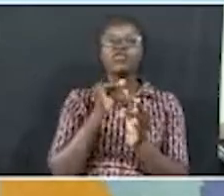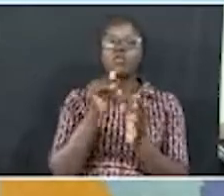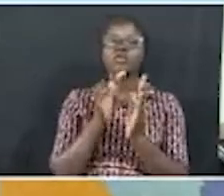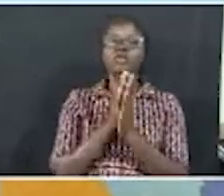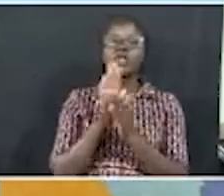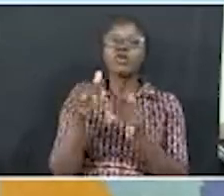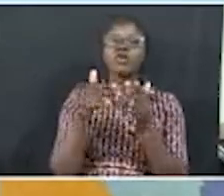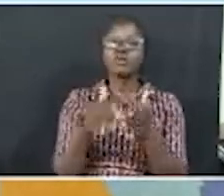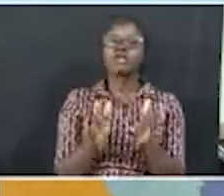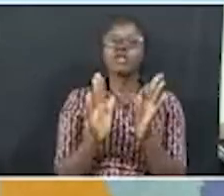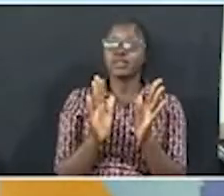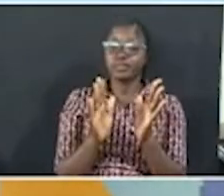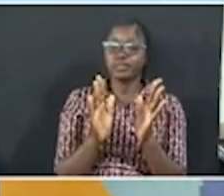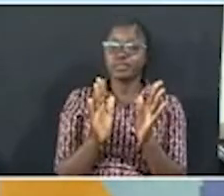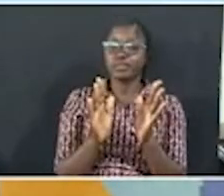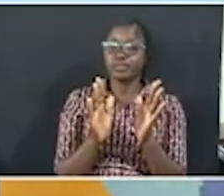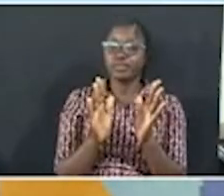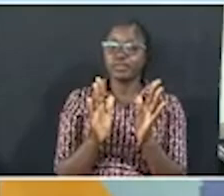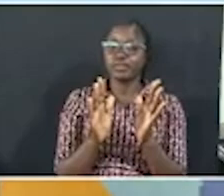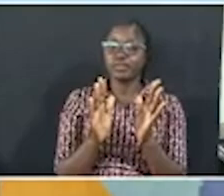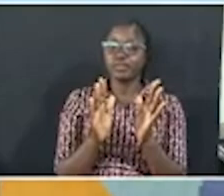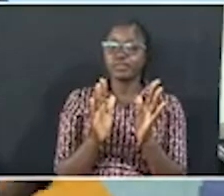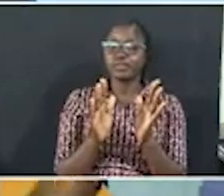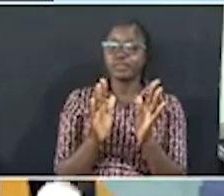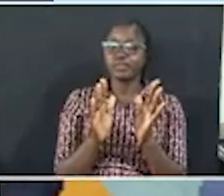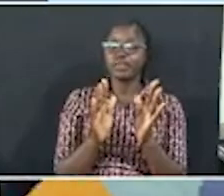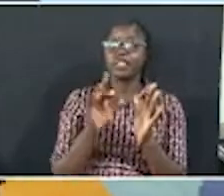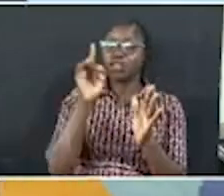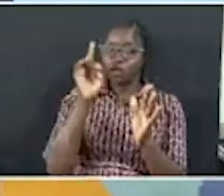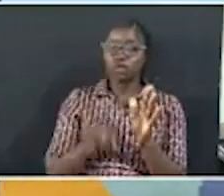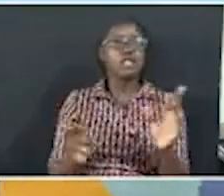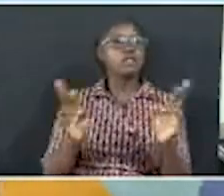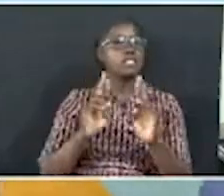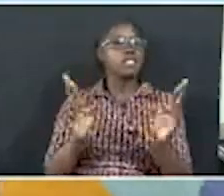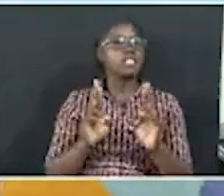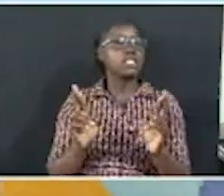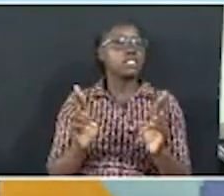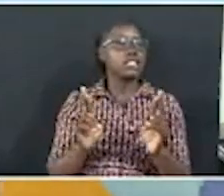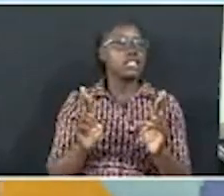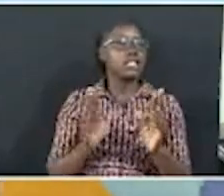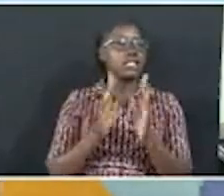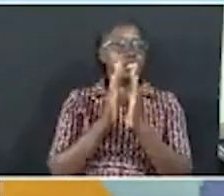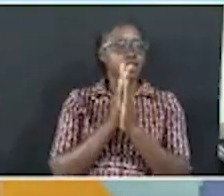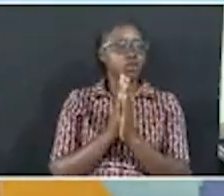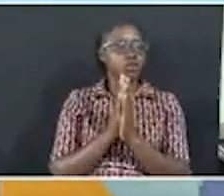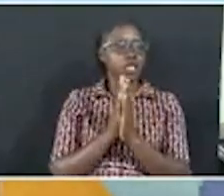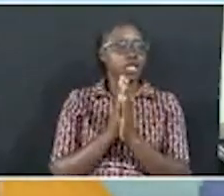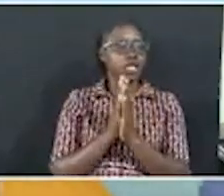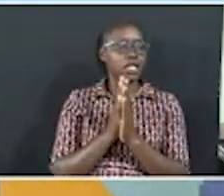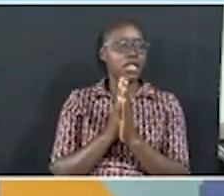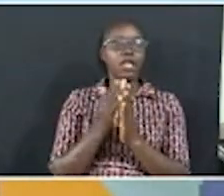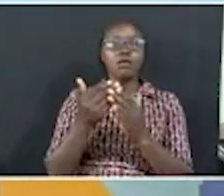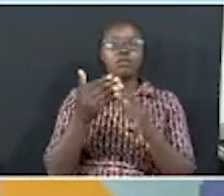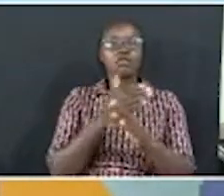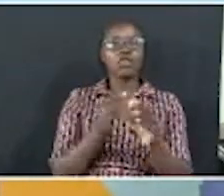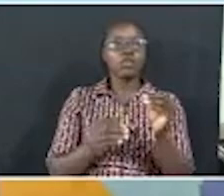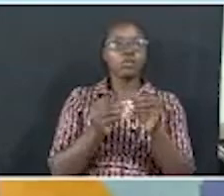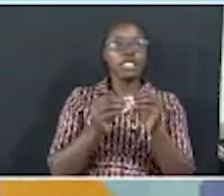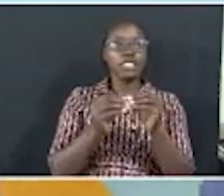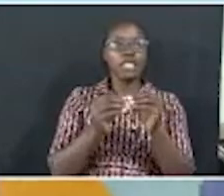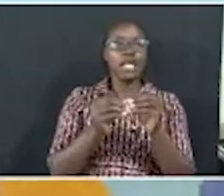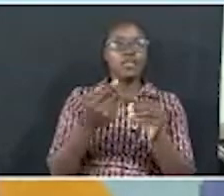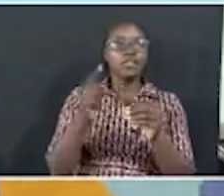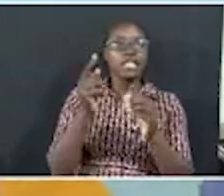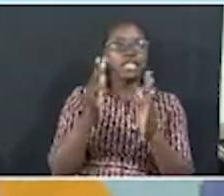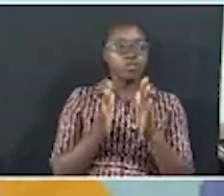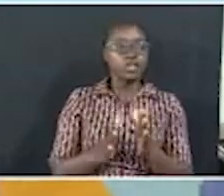How? All the way. You must be ready to pray before you meet the right person.